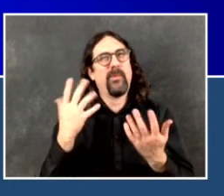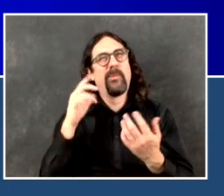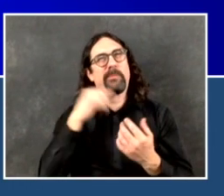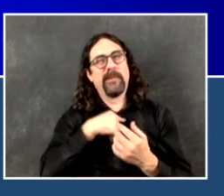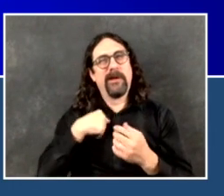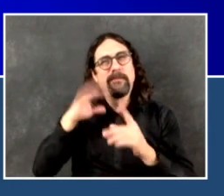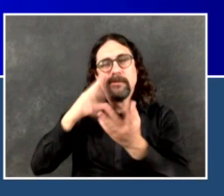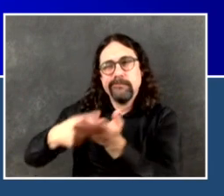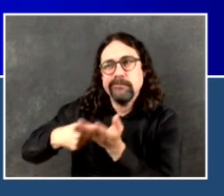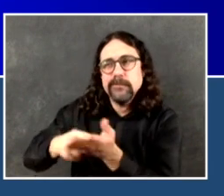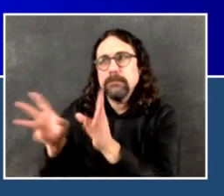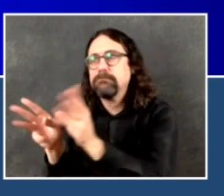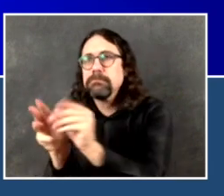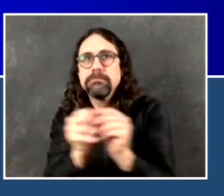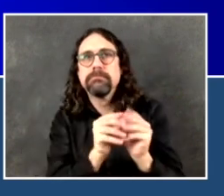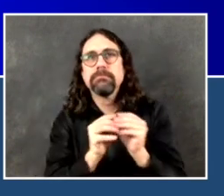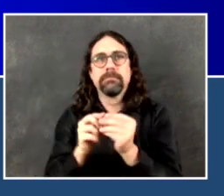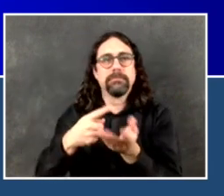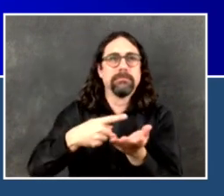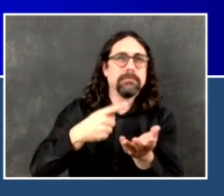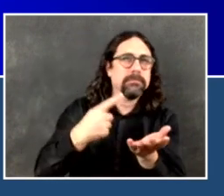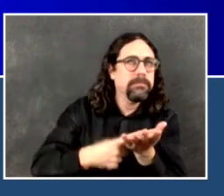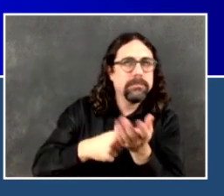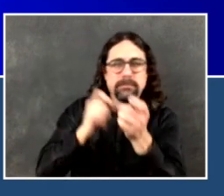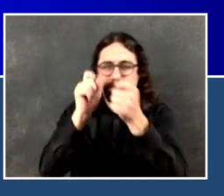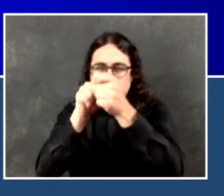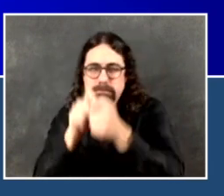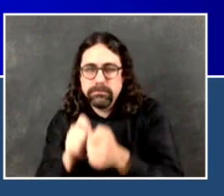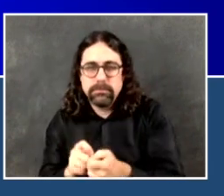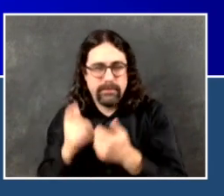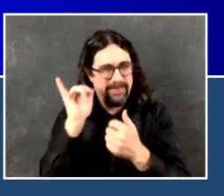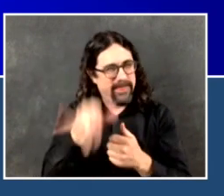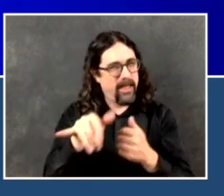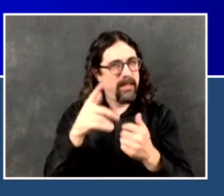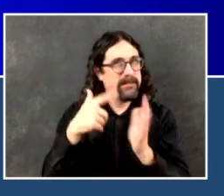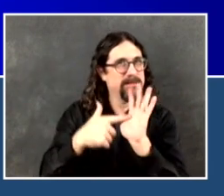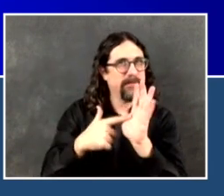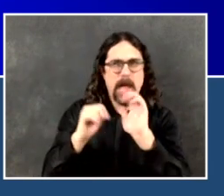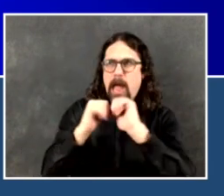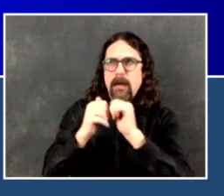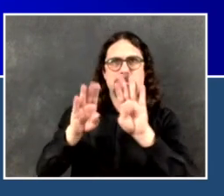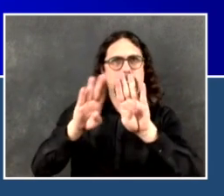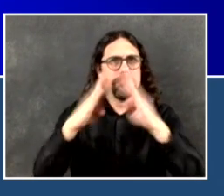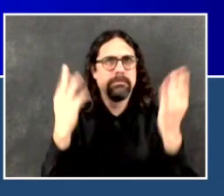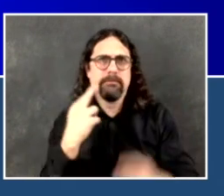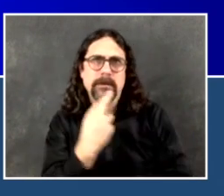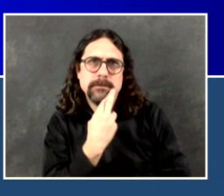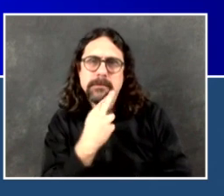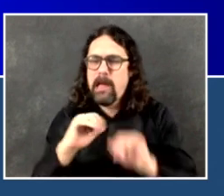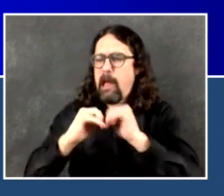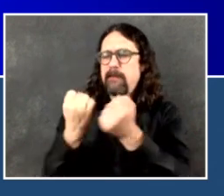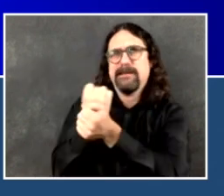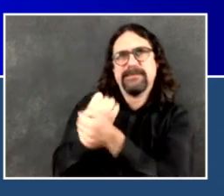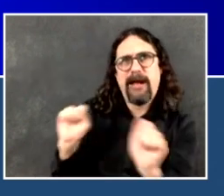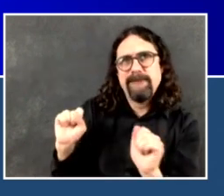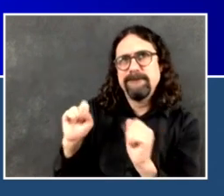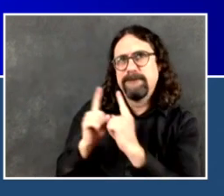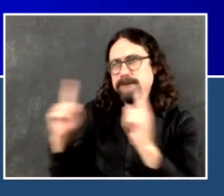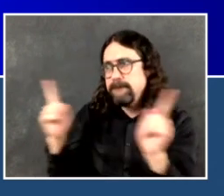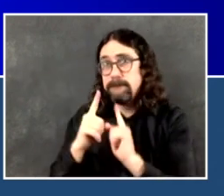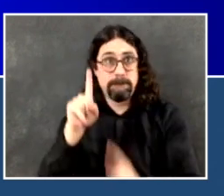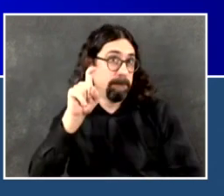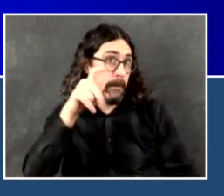also practically, what can we get done at any given moment? What kind of cleaning protocols will businesses